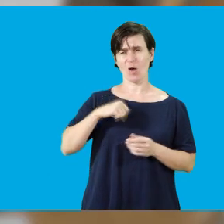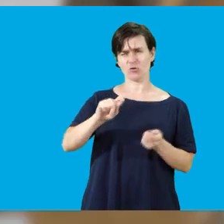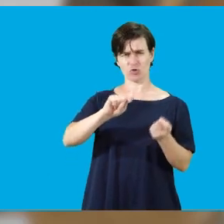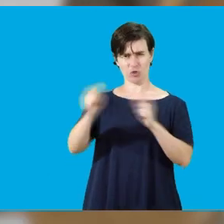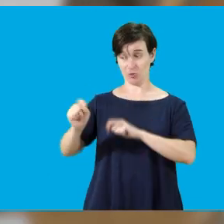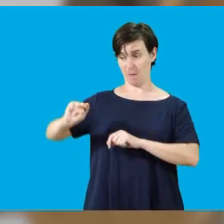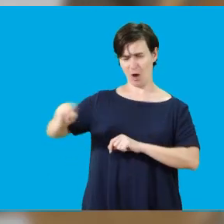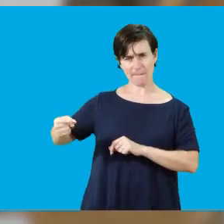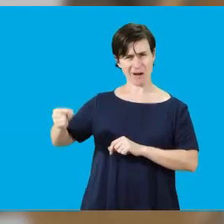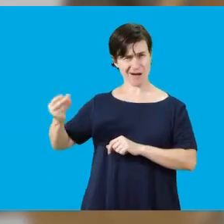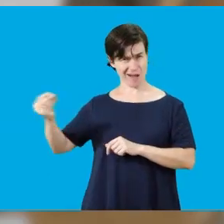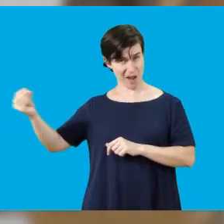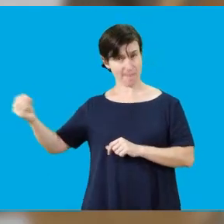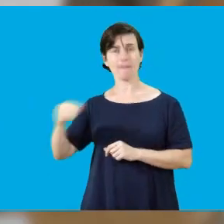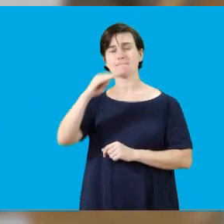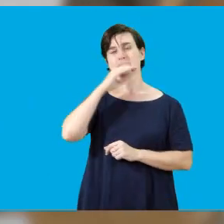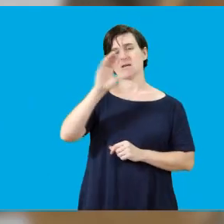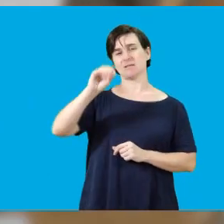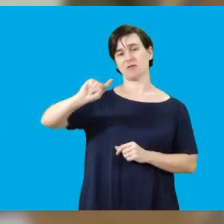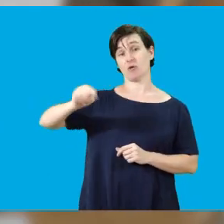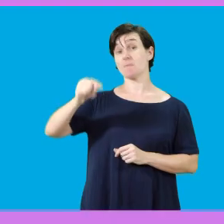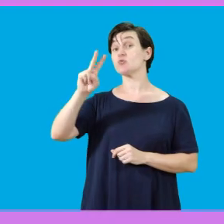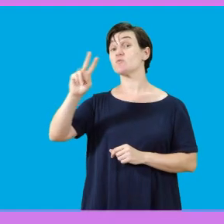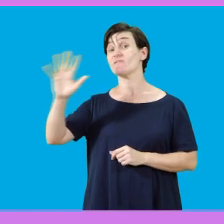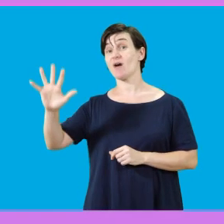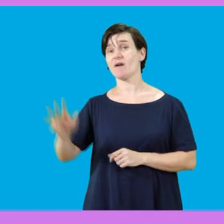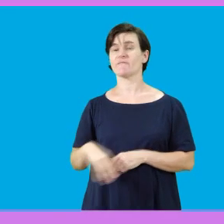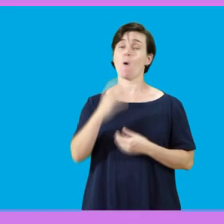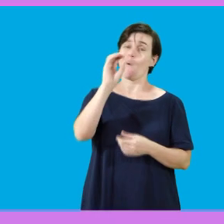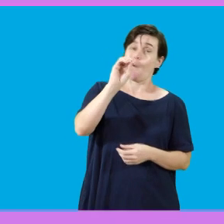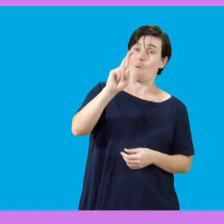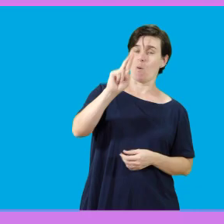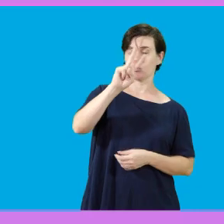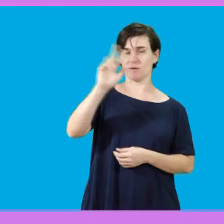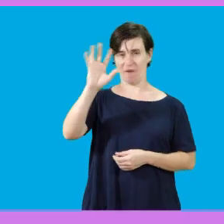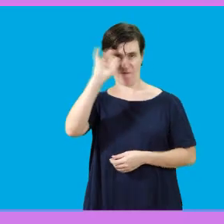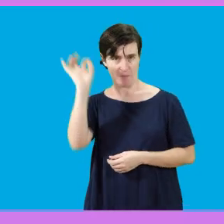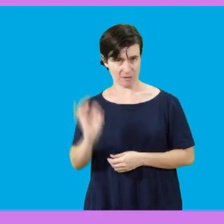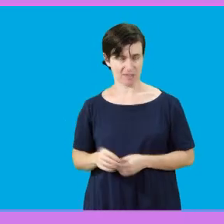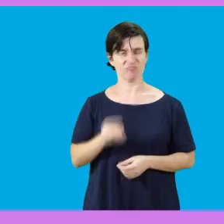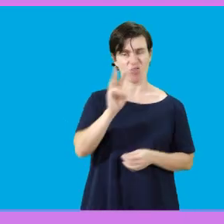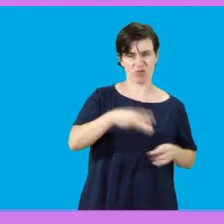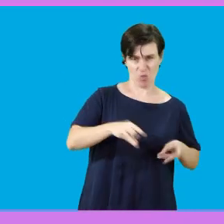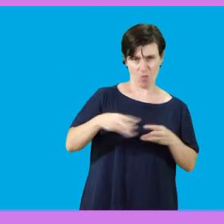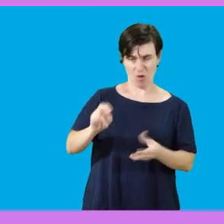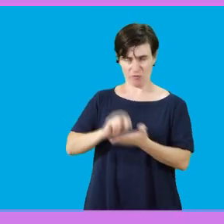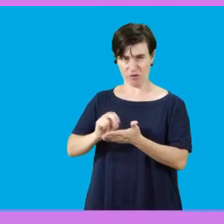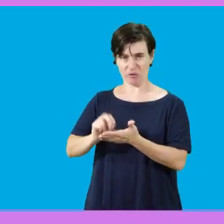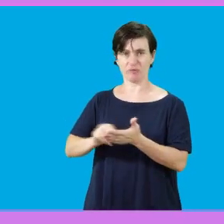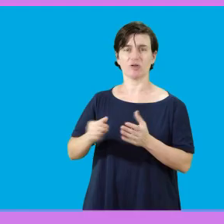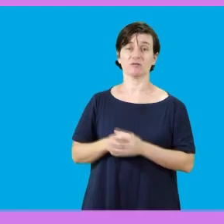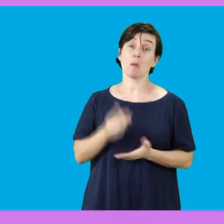it's a quarter and you want to convert it to a decimal number, then it becomes 0.25, or it's actually 25%. So